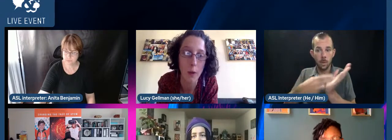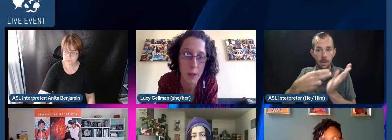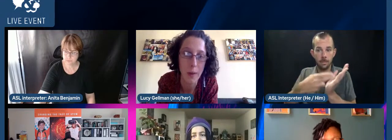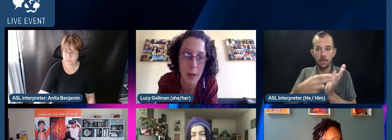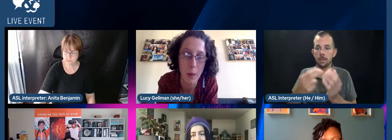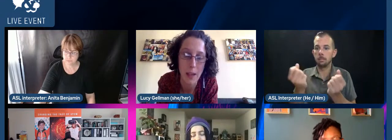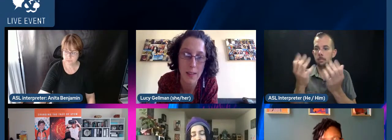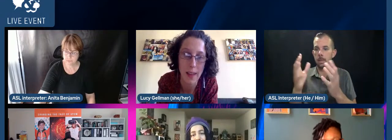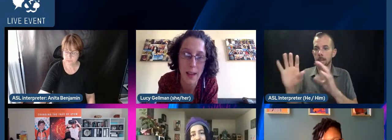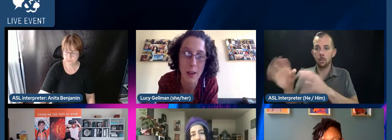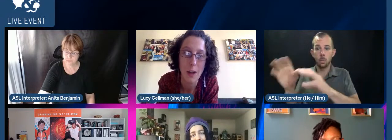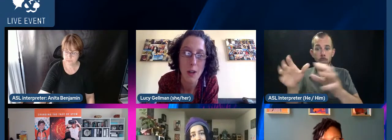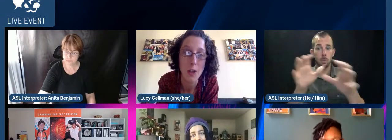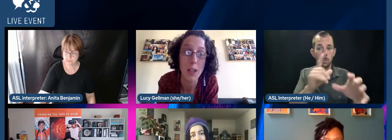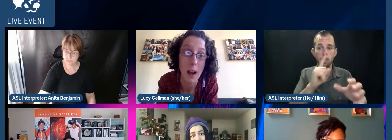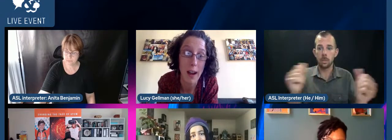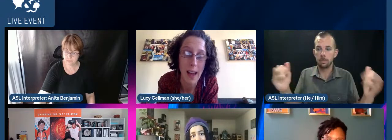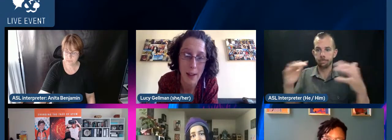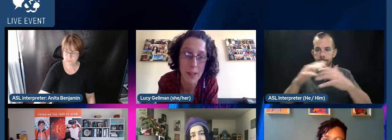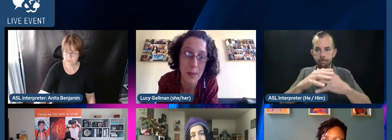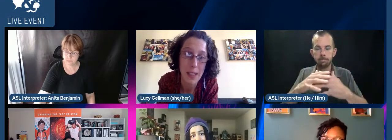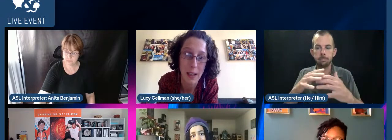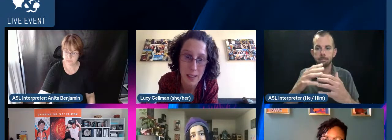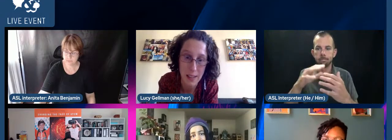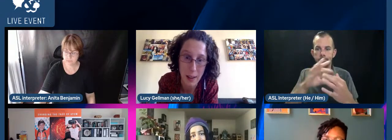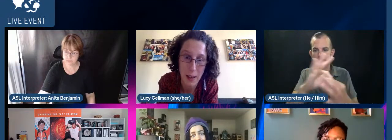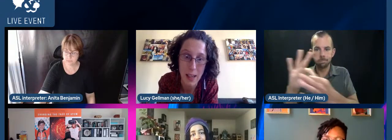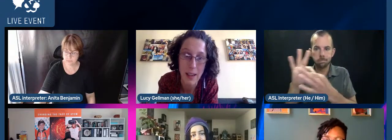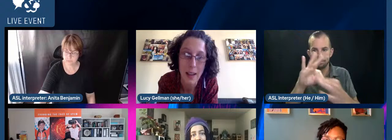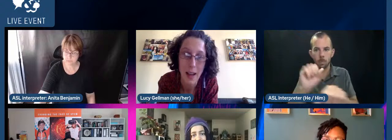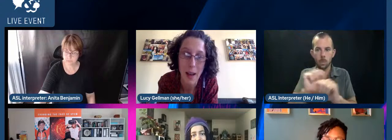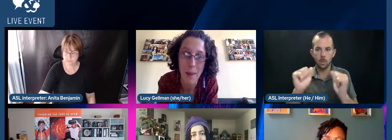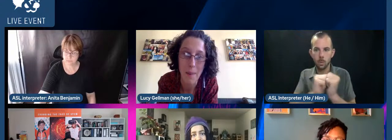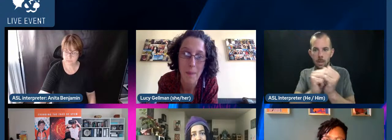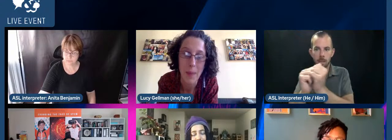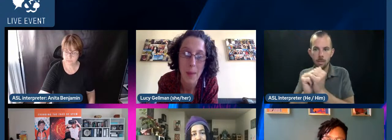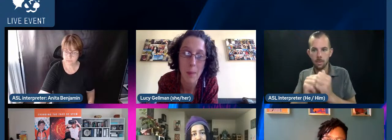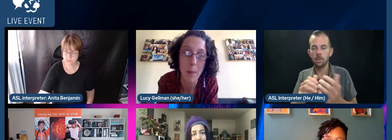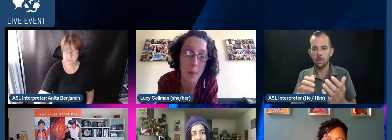and also in ways that should not have to be necessary,